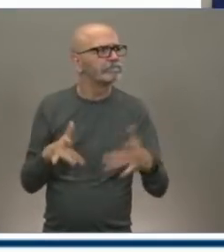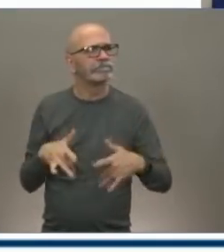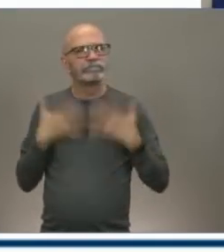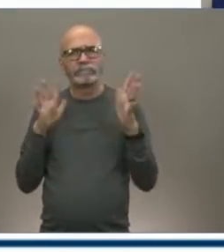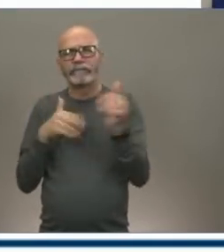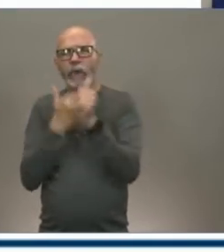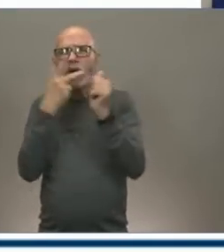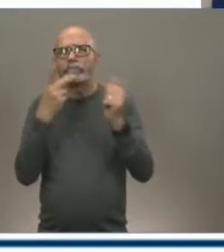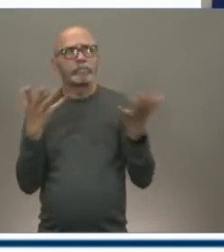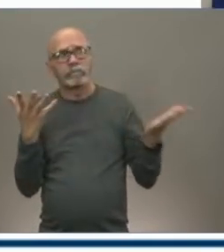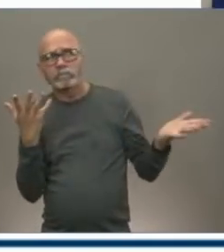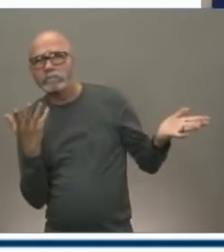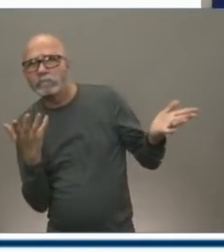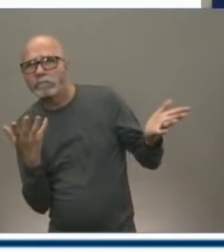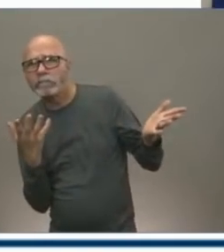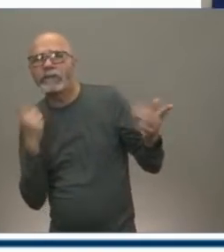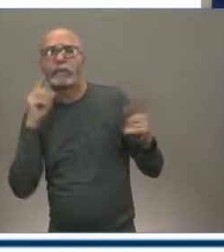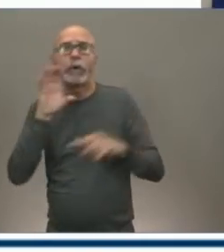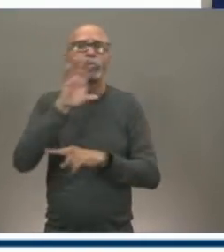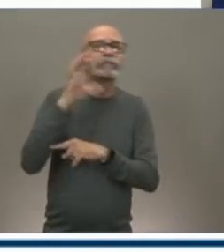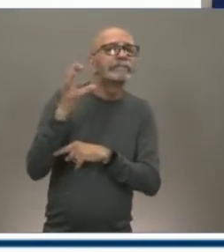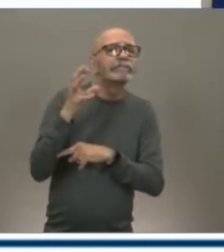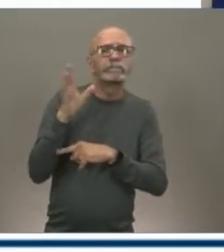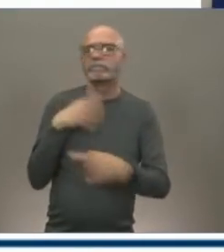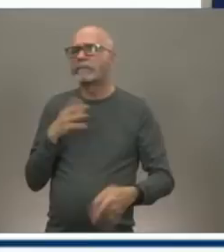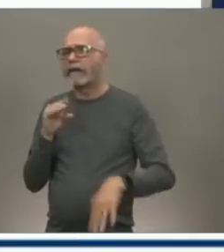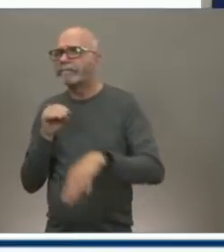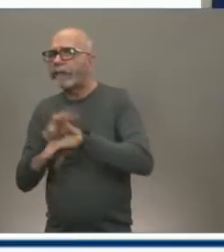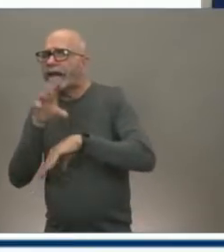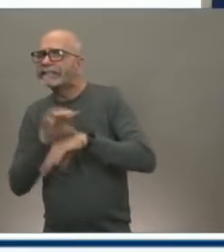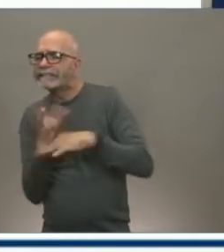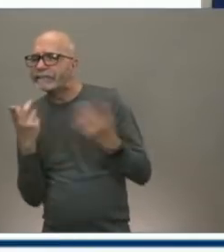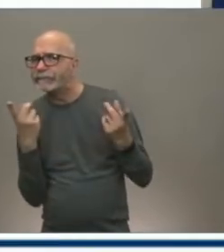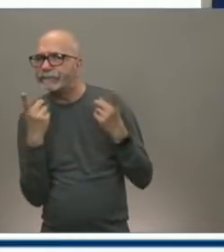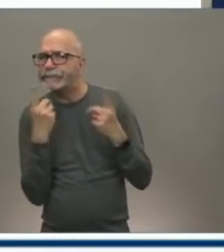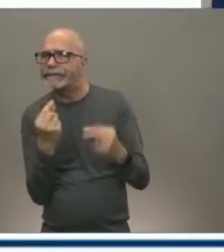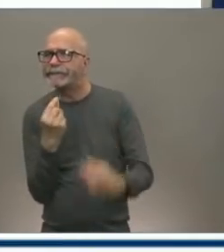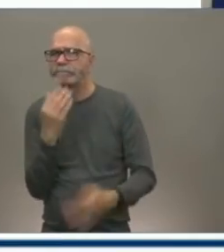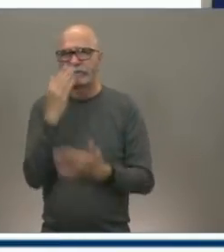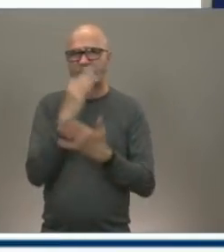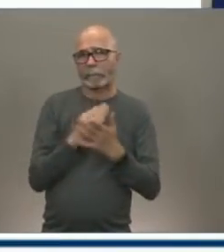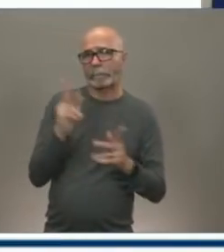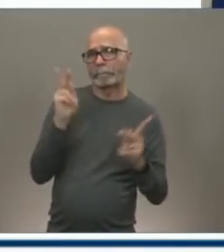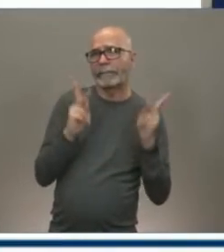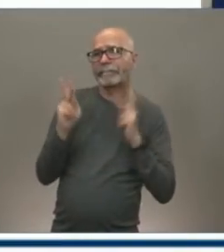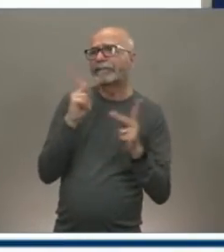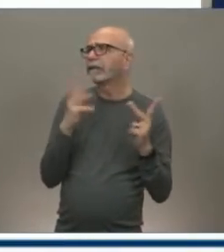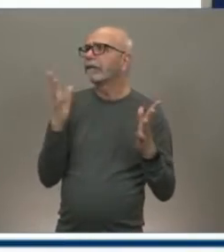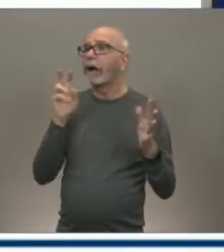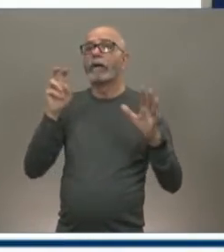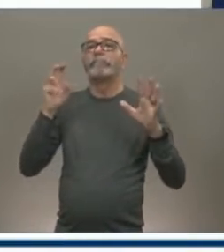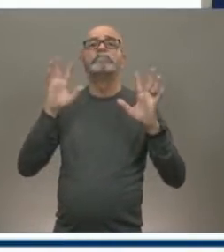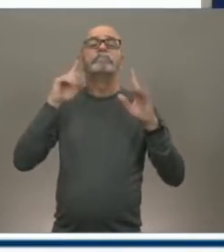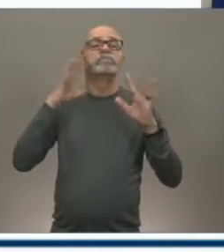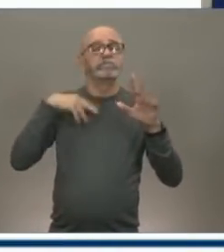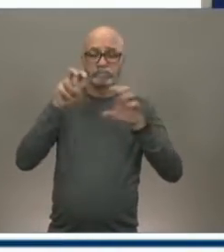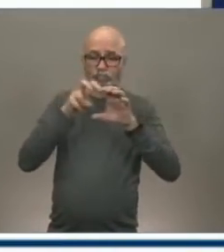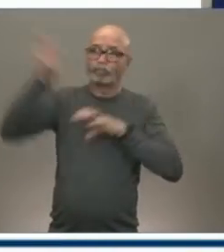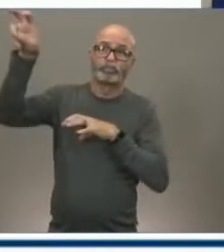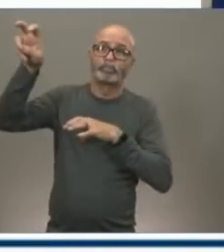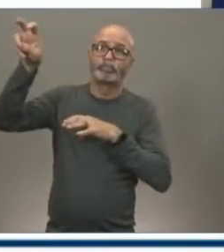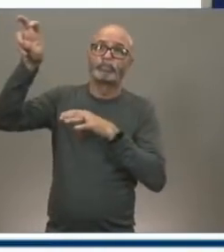longer break period, and any new advice you can give to students who may be traveling to areas where there's much higher levels of COVID,